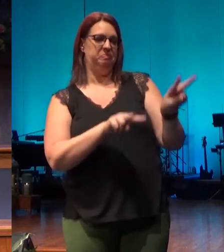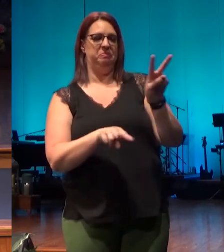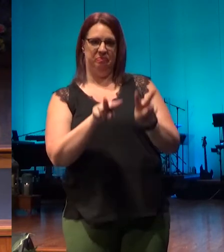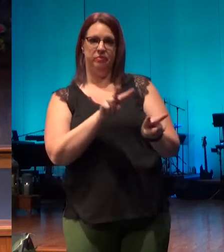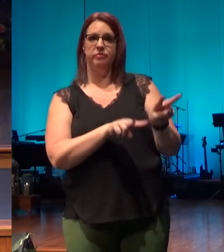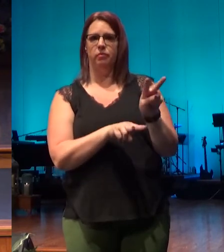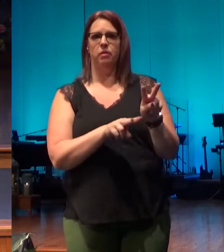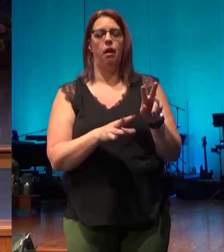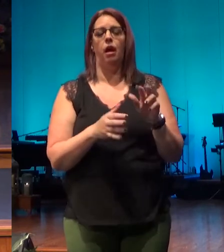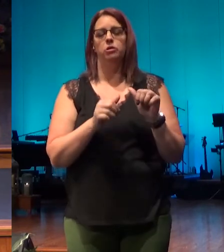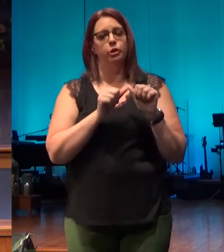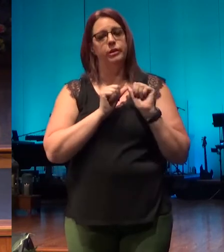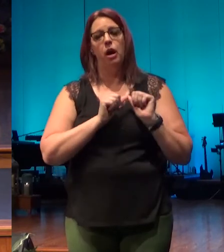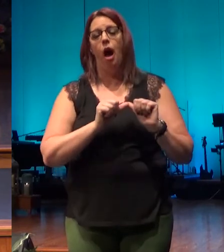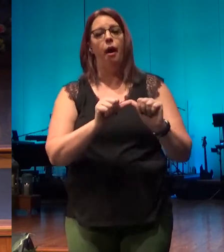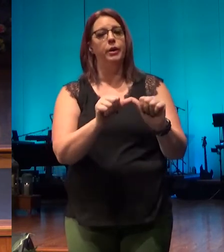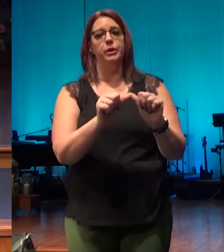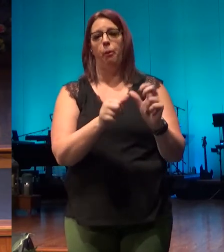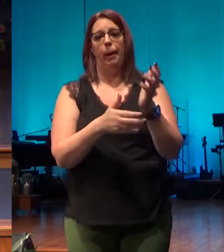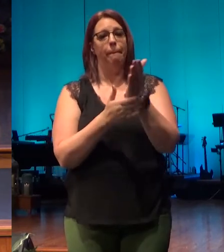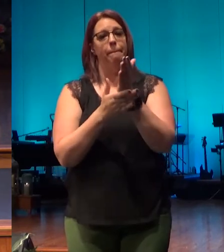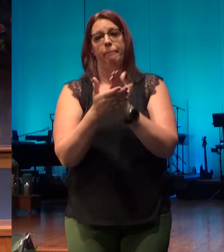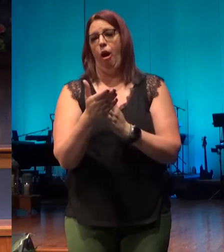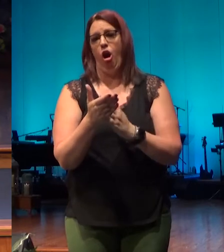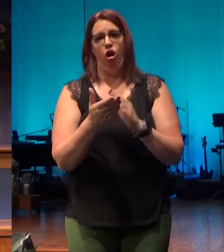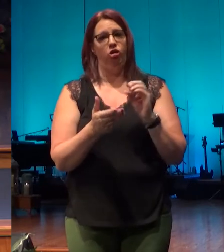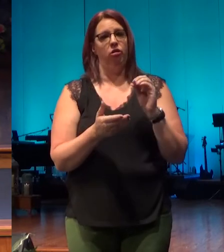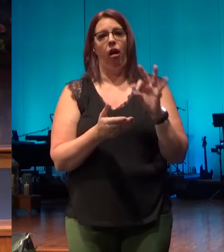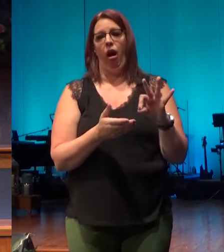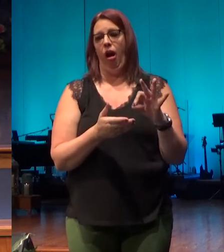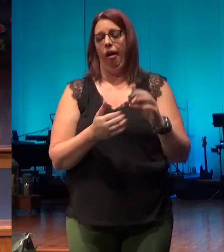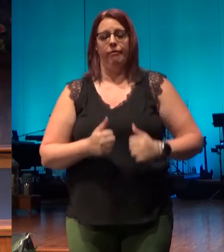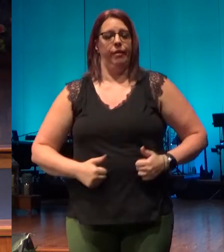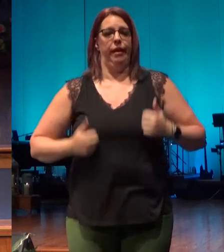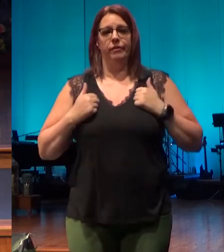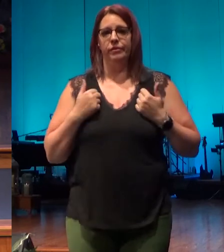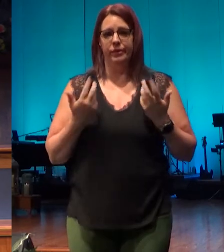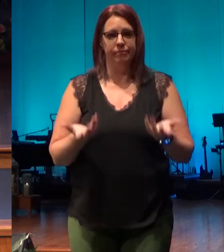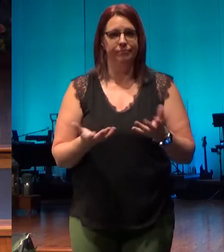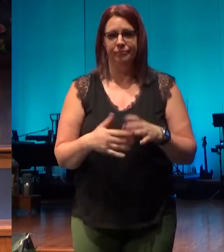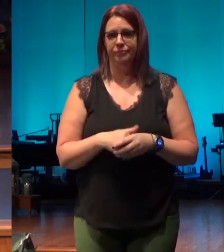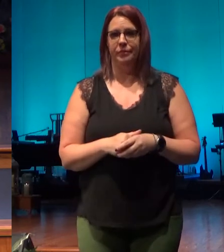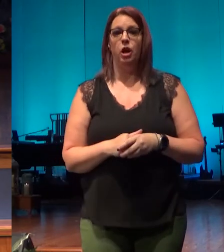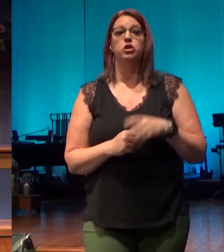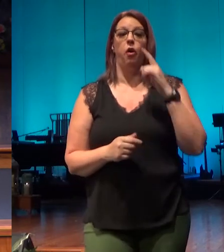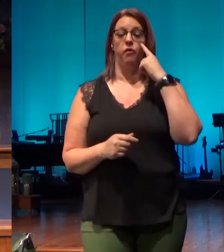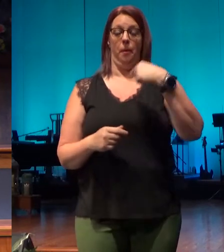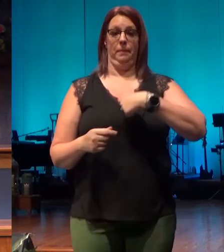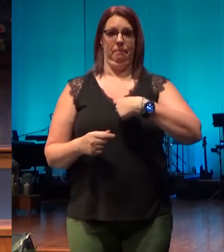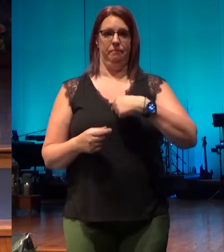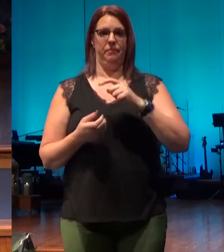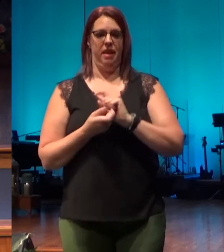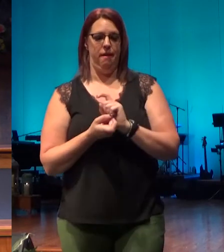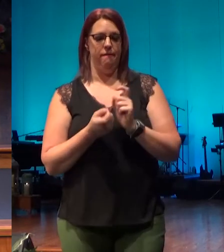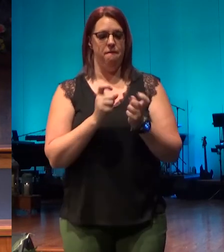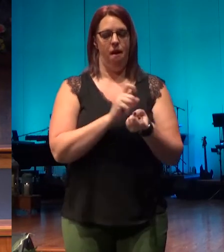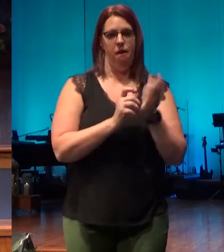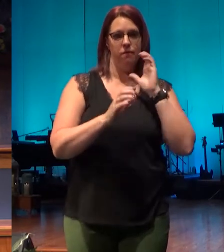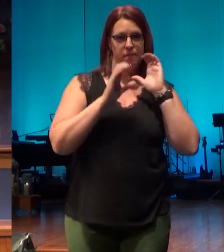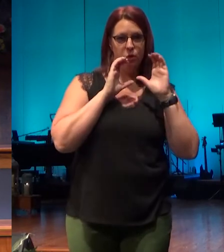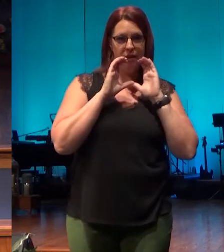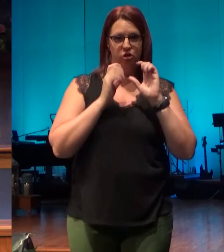ongoing part of the practice. So for me, evolved communication and evolved spirituality is all